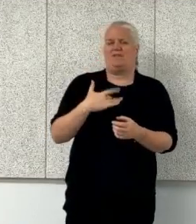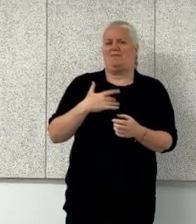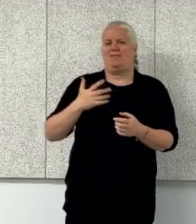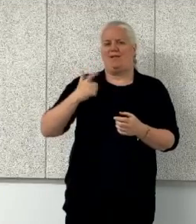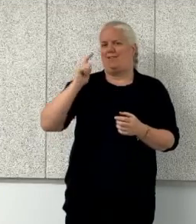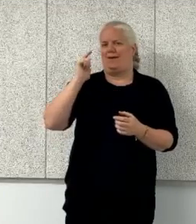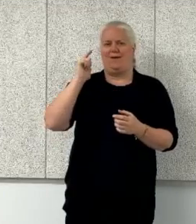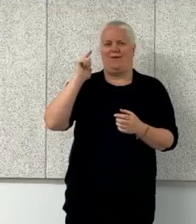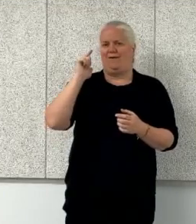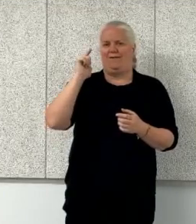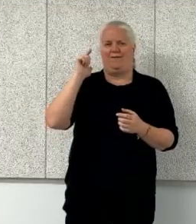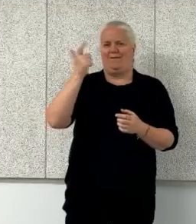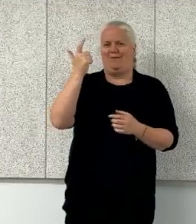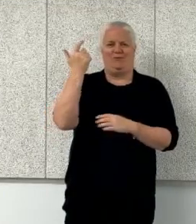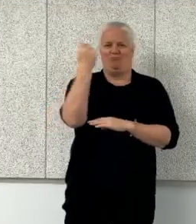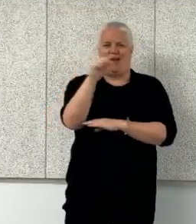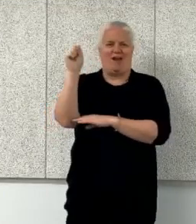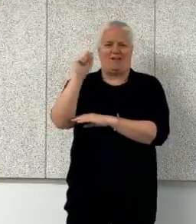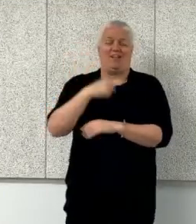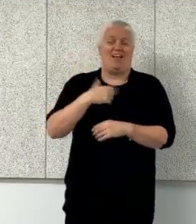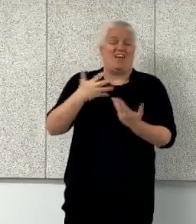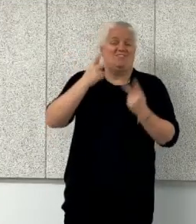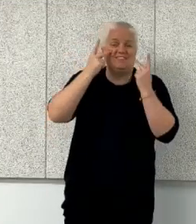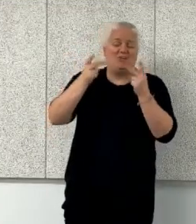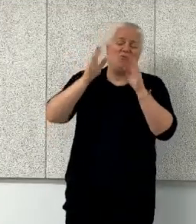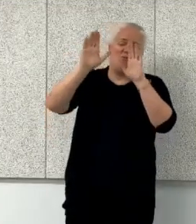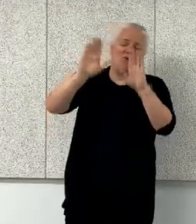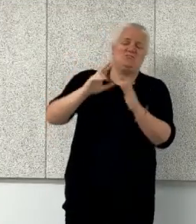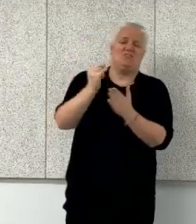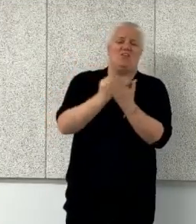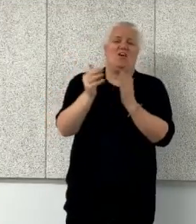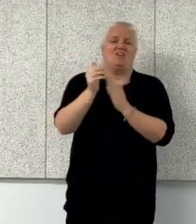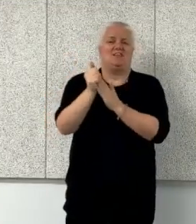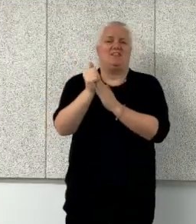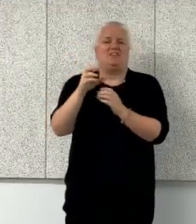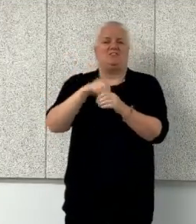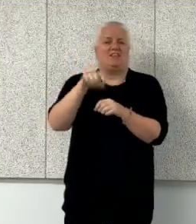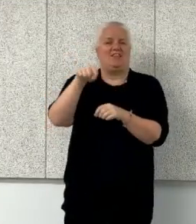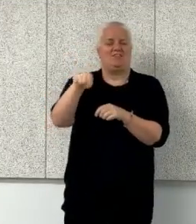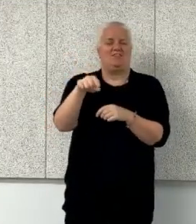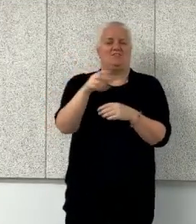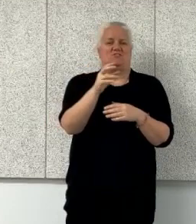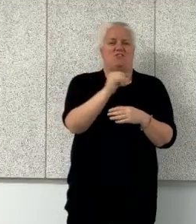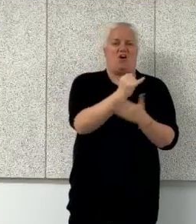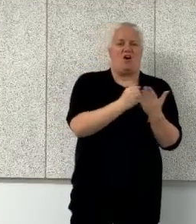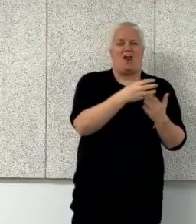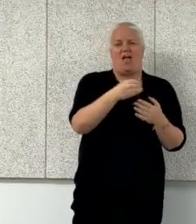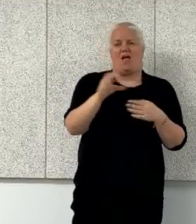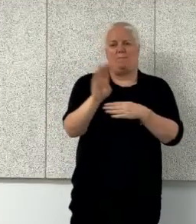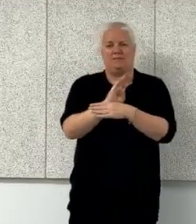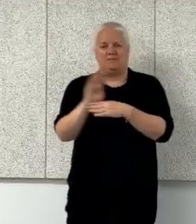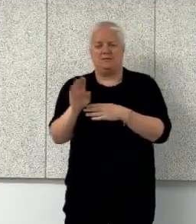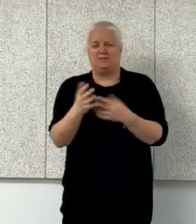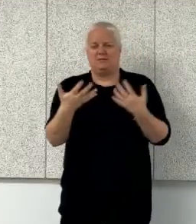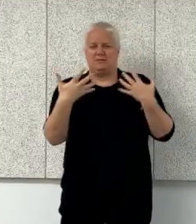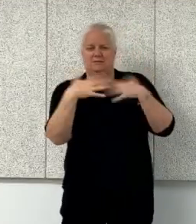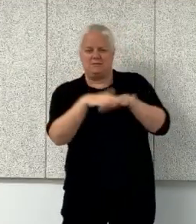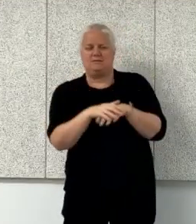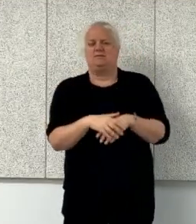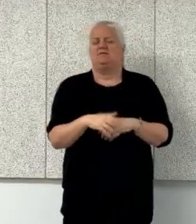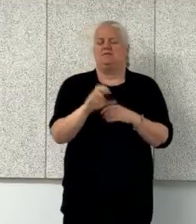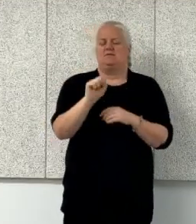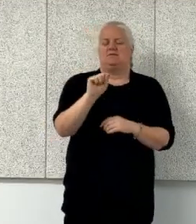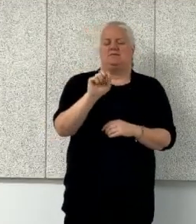wonderful arts leaders who exist in this liminal space of the art and the business. I'll shout out Stephanie Ibarra, who is a